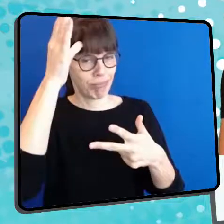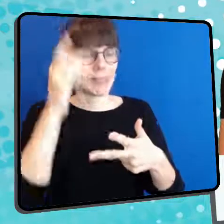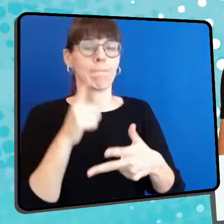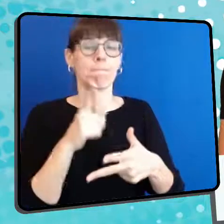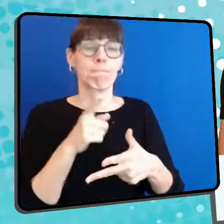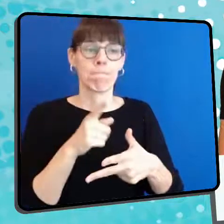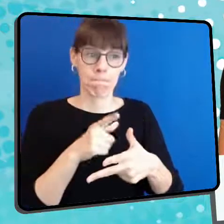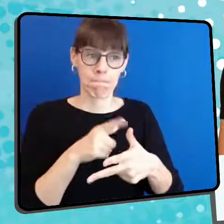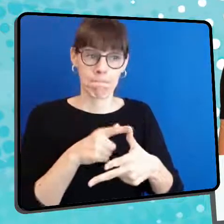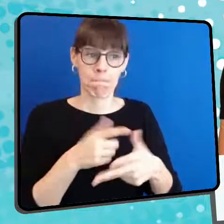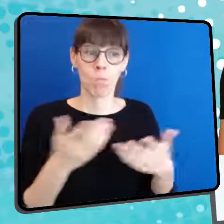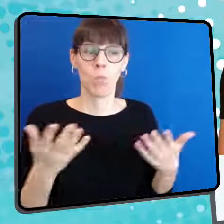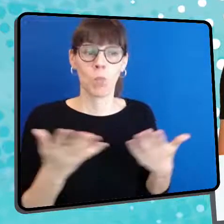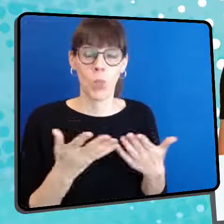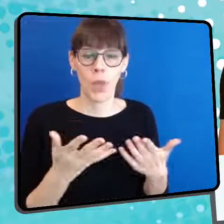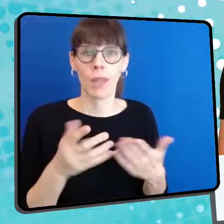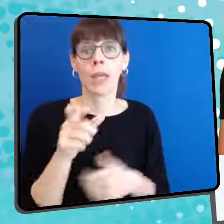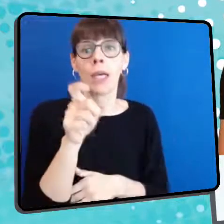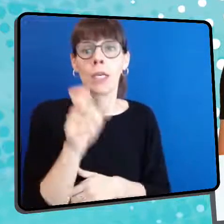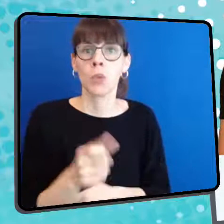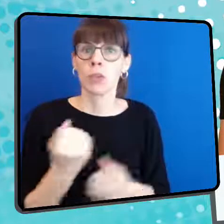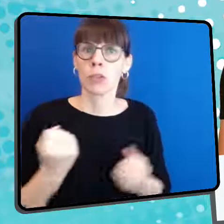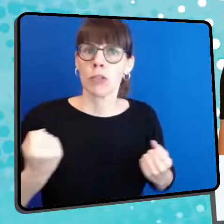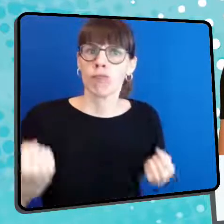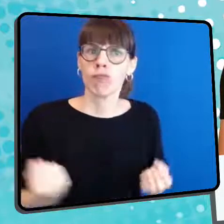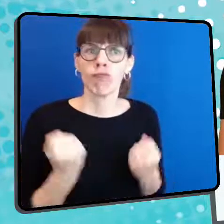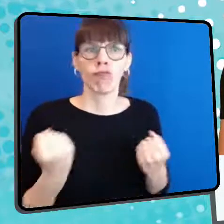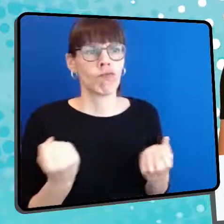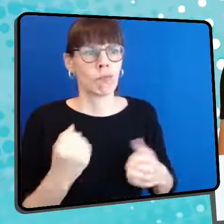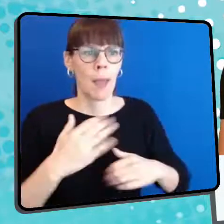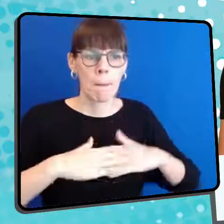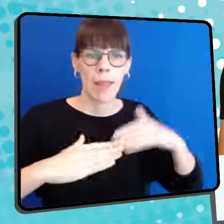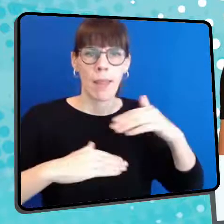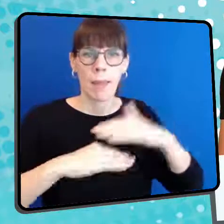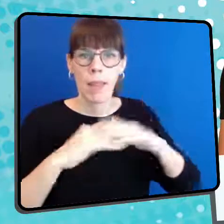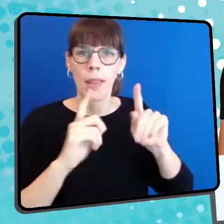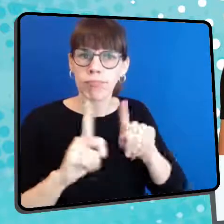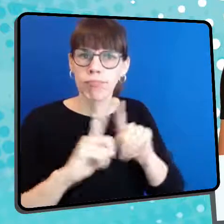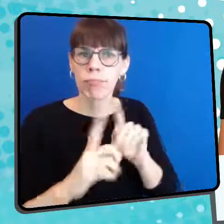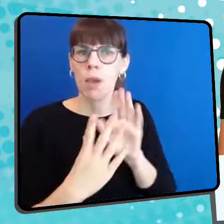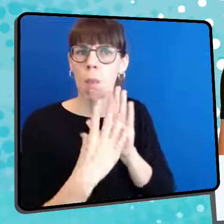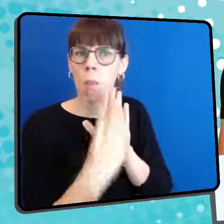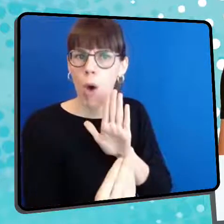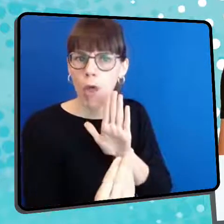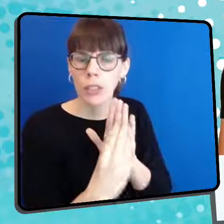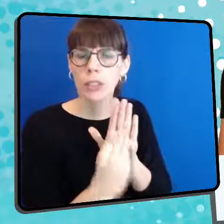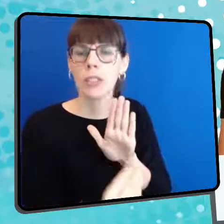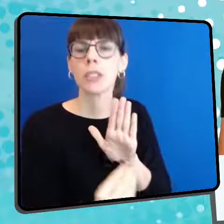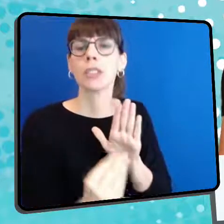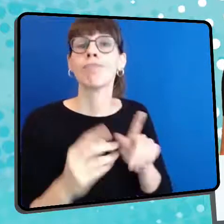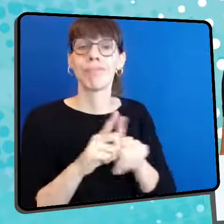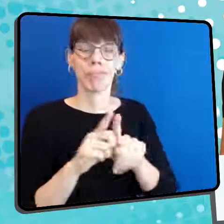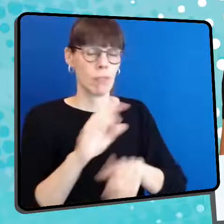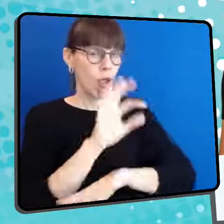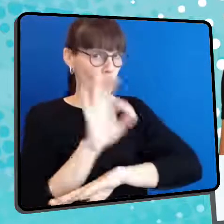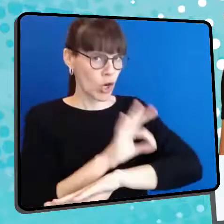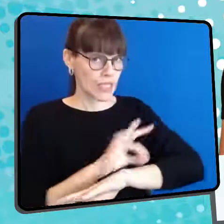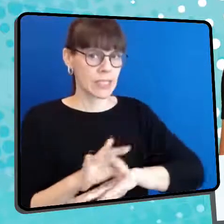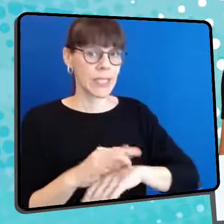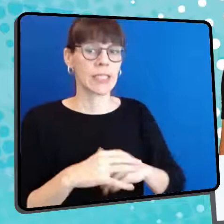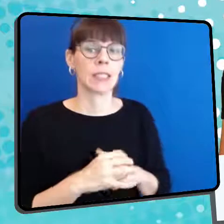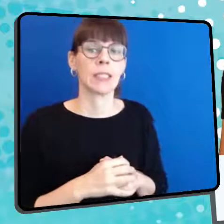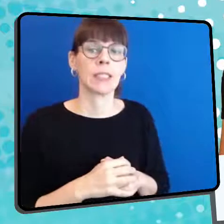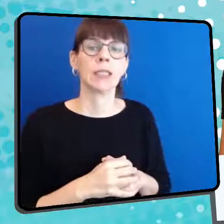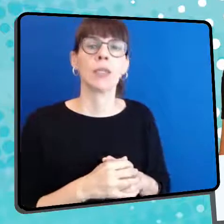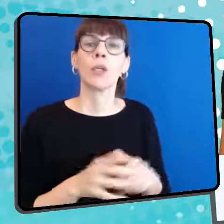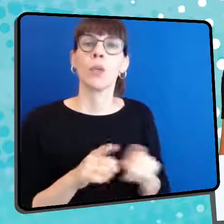actively is building models as well as that whole piece of architecture. And so that end-to-end system made me think of the Azure Machine